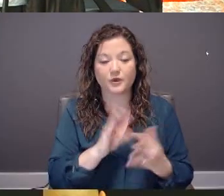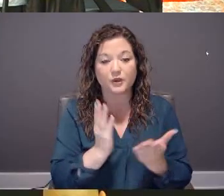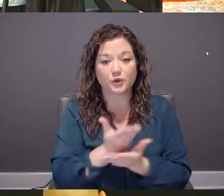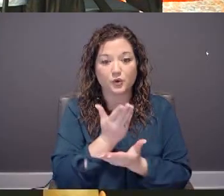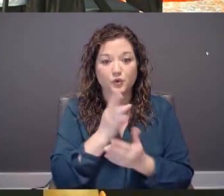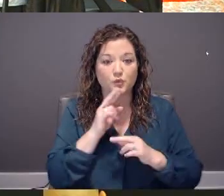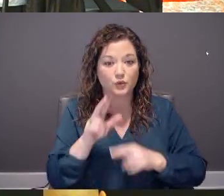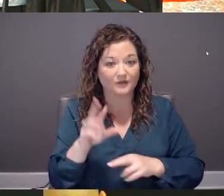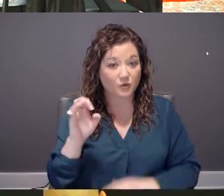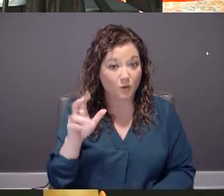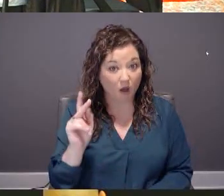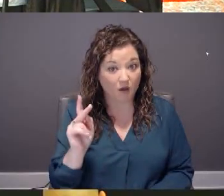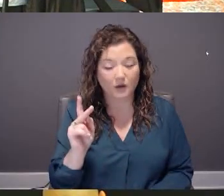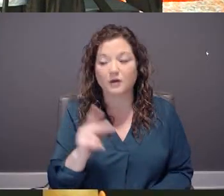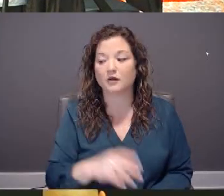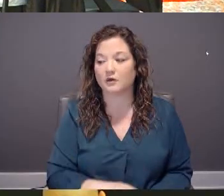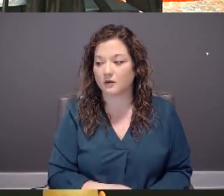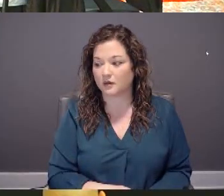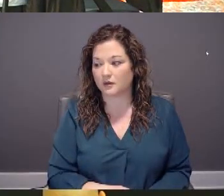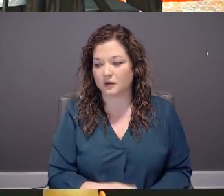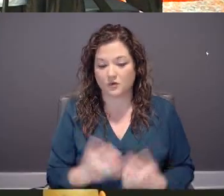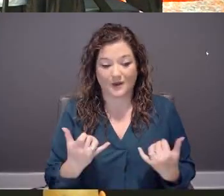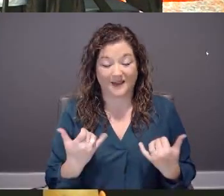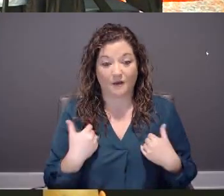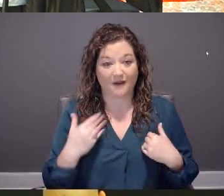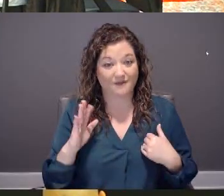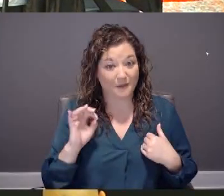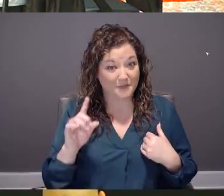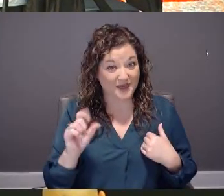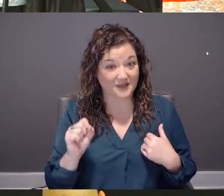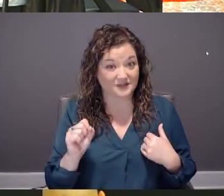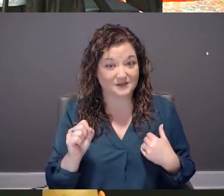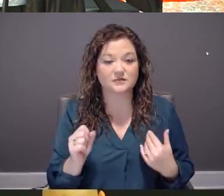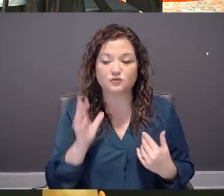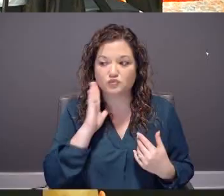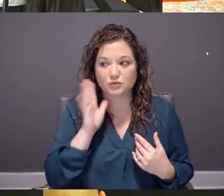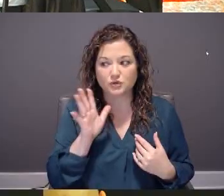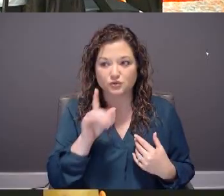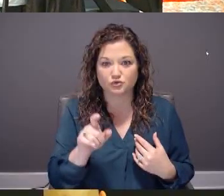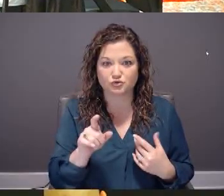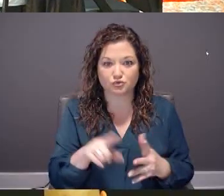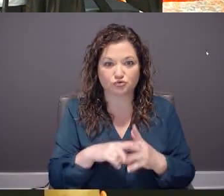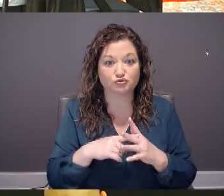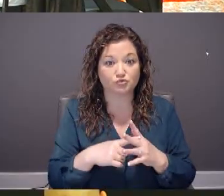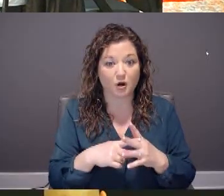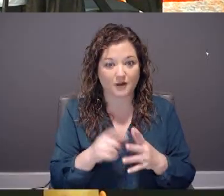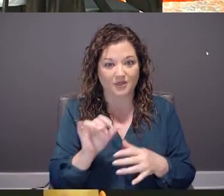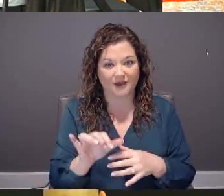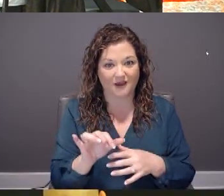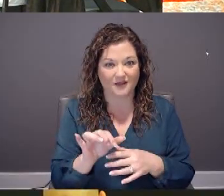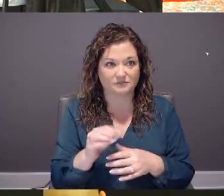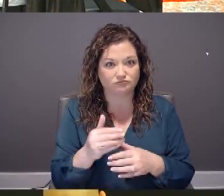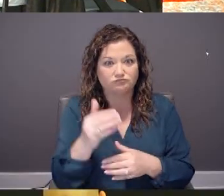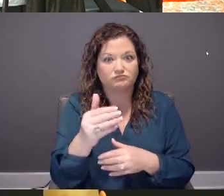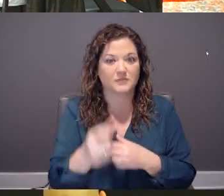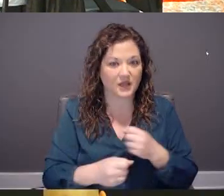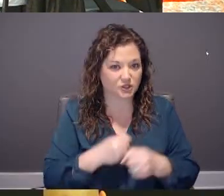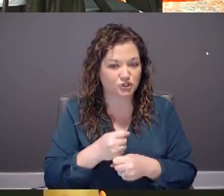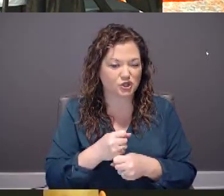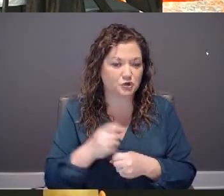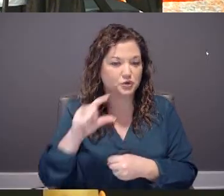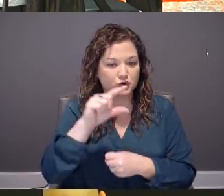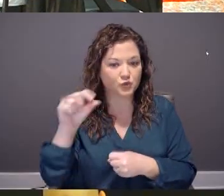ready to, I think we've got the bids out right now, and we should get started on that early next year. It's about a 20-month project. But